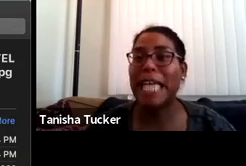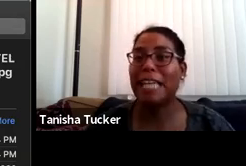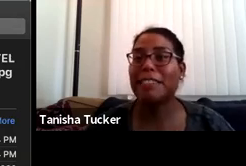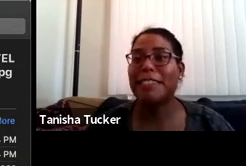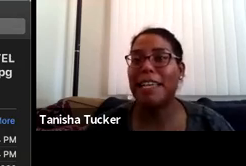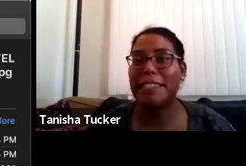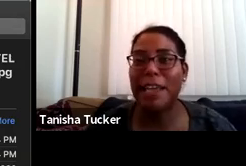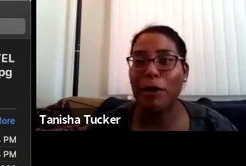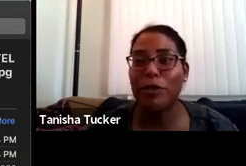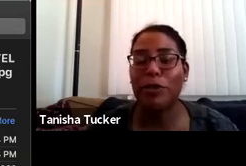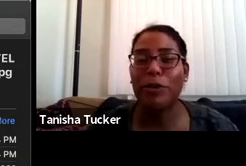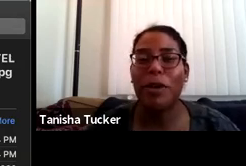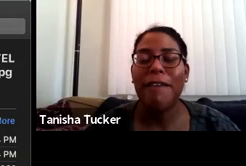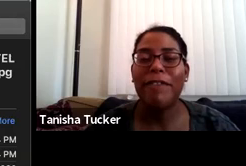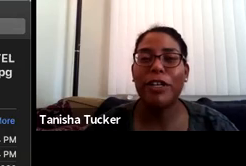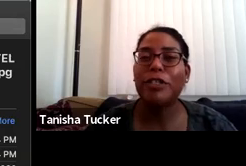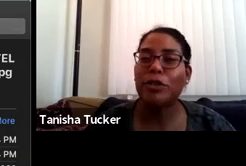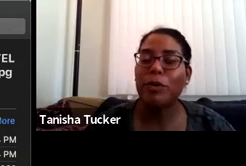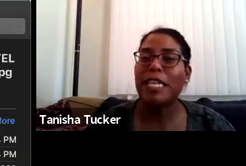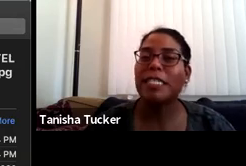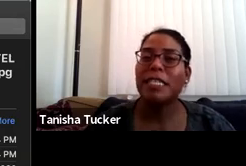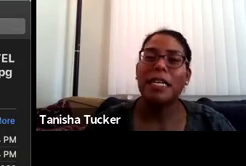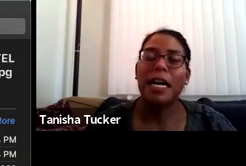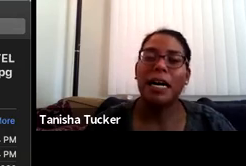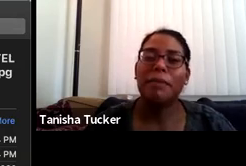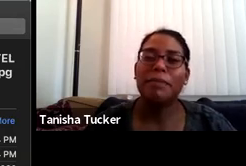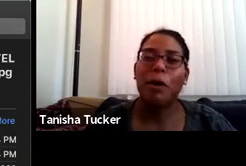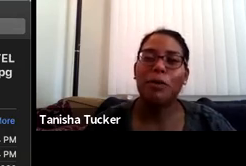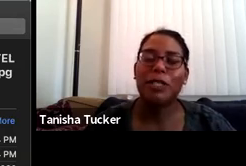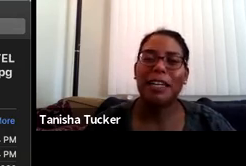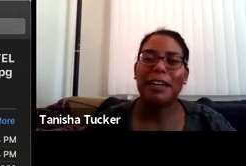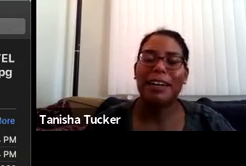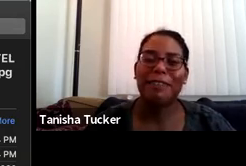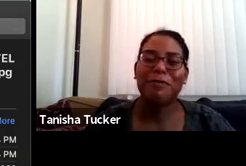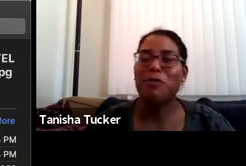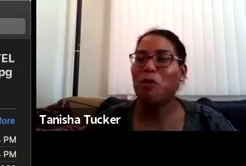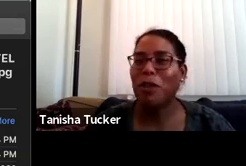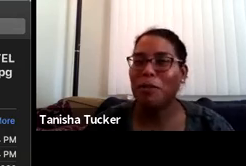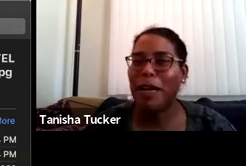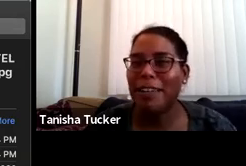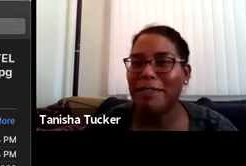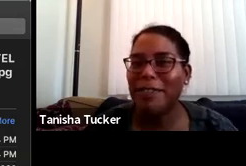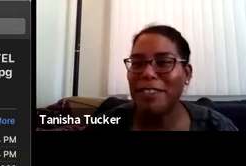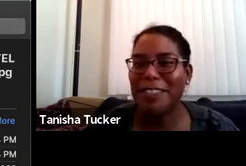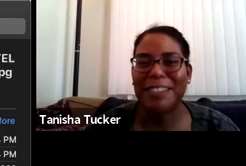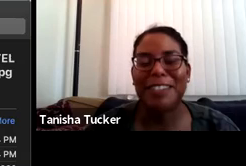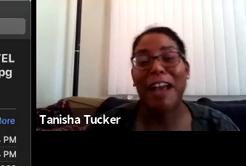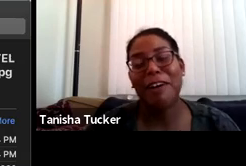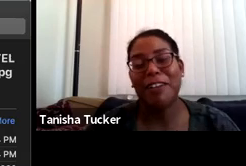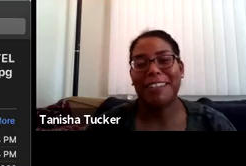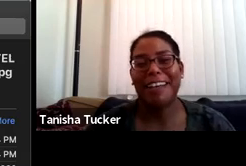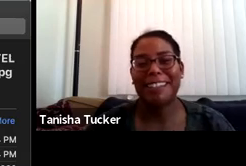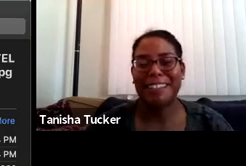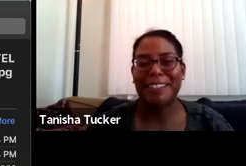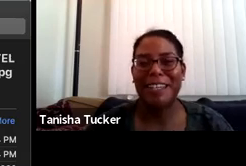but it has condensed down to very sweet, almost like a fruit roll-up kind of consistency. I